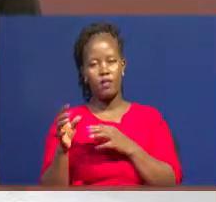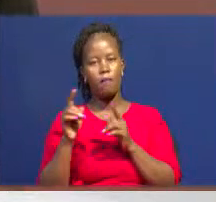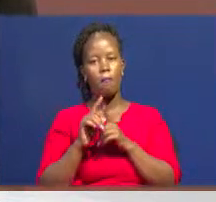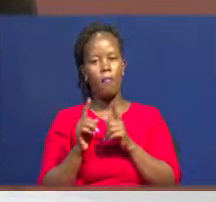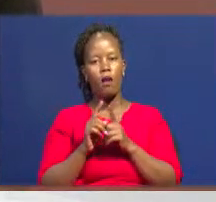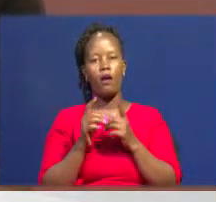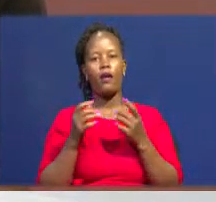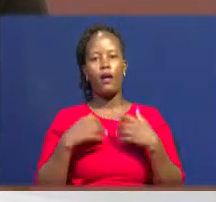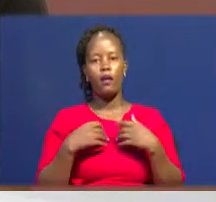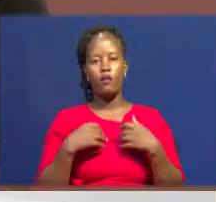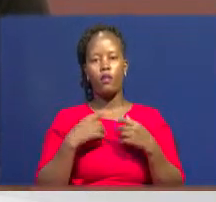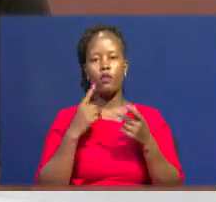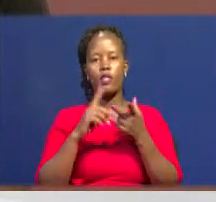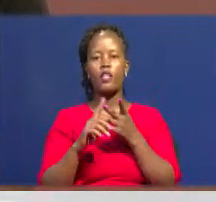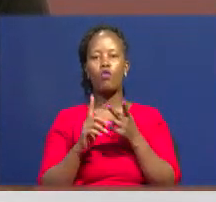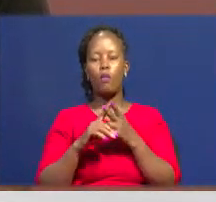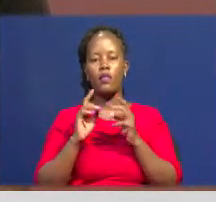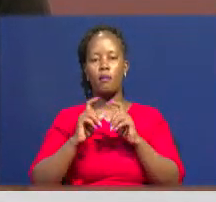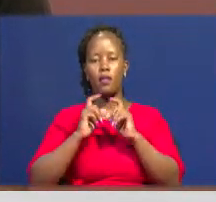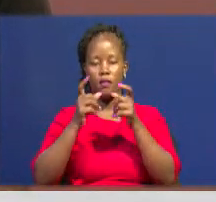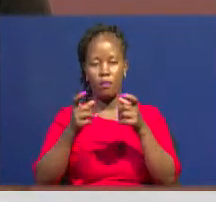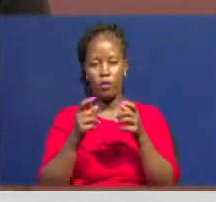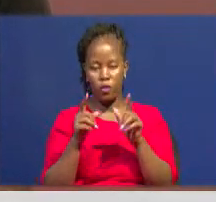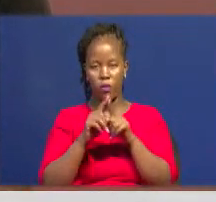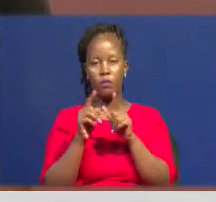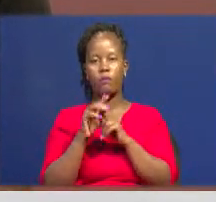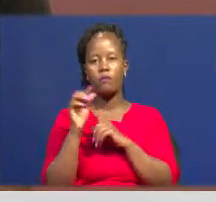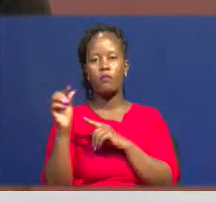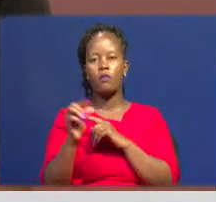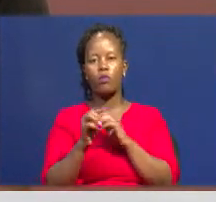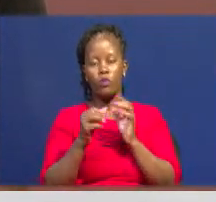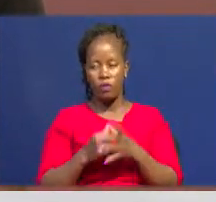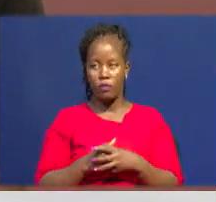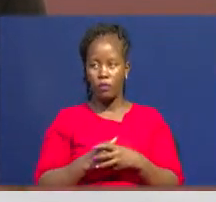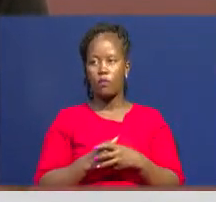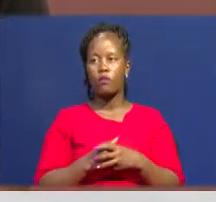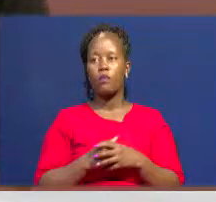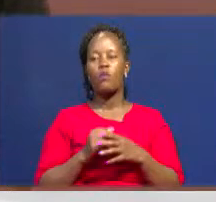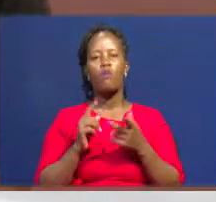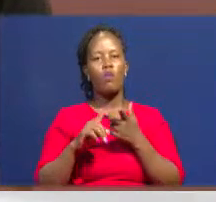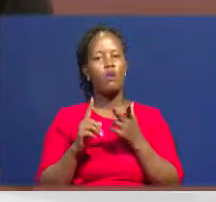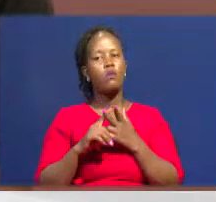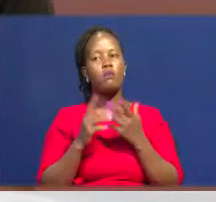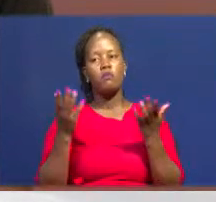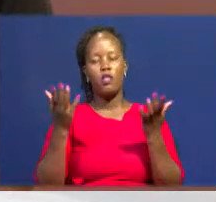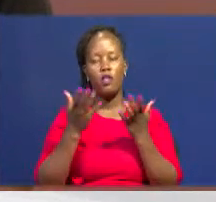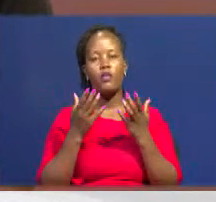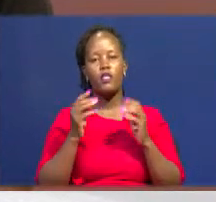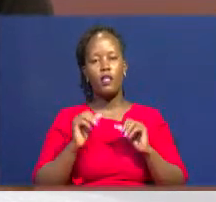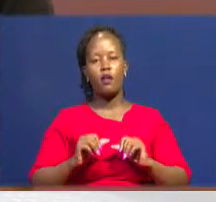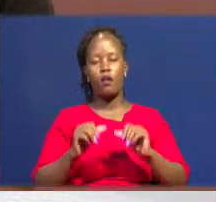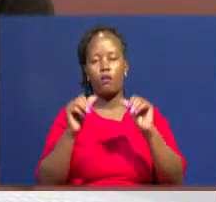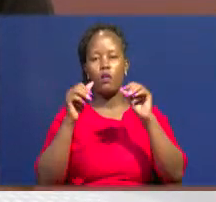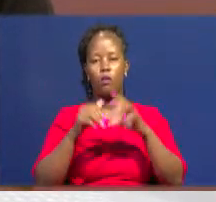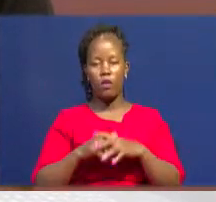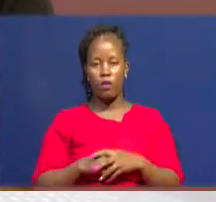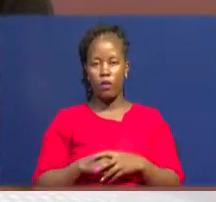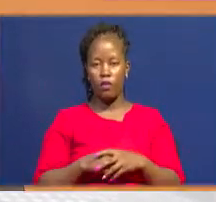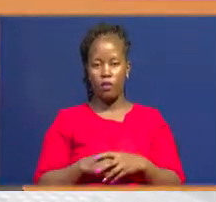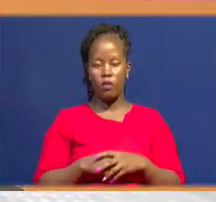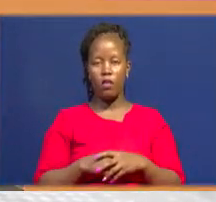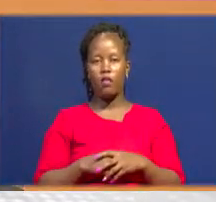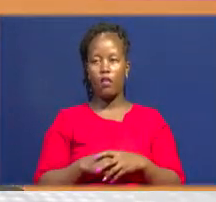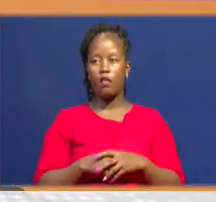talent being showcased everywhere in this country, where it's possible. Yeah. All right. Thanks,